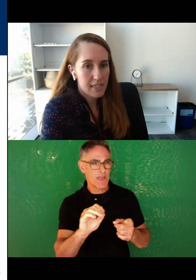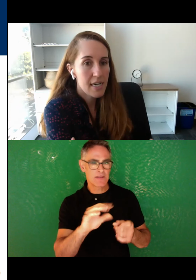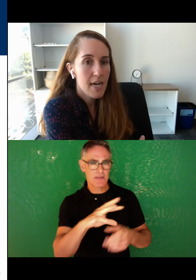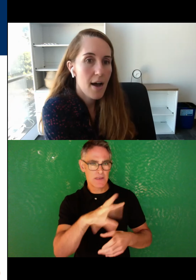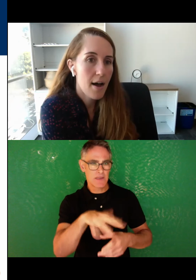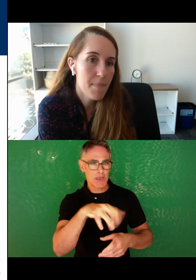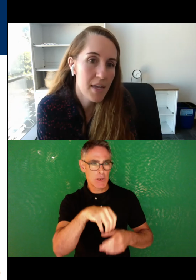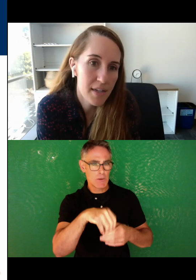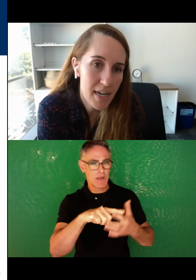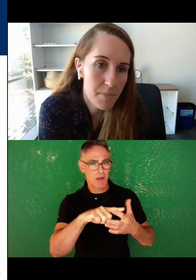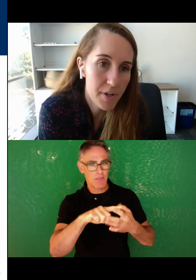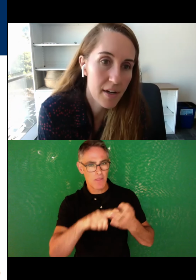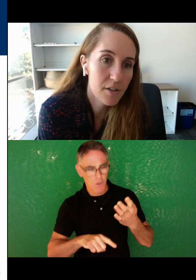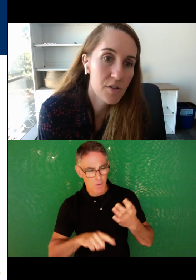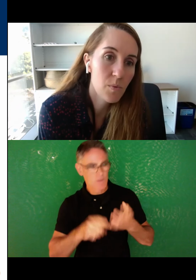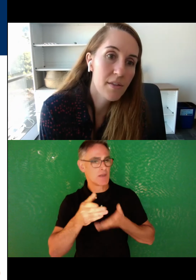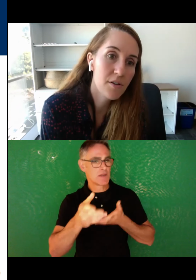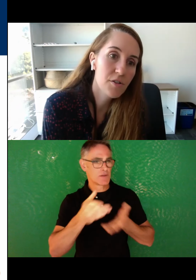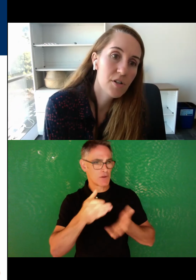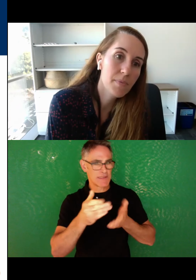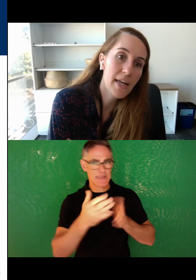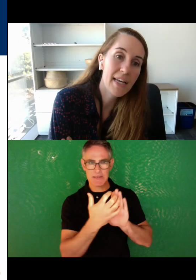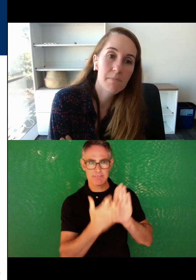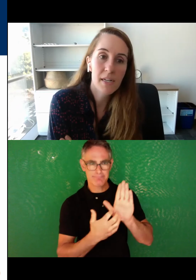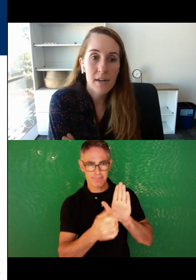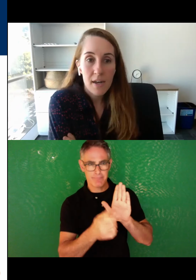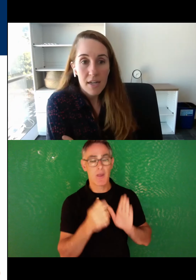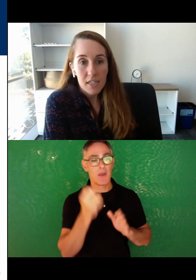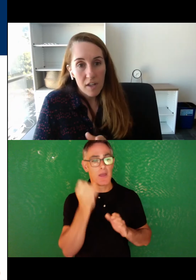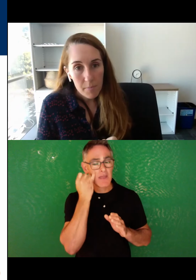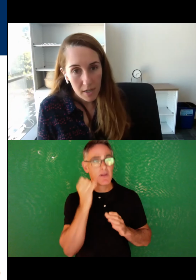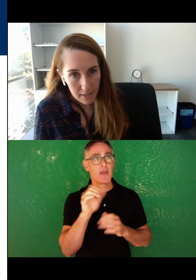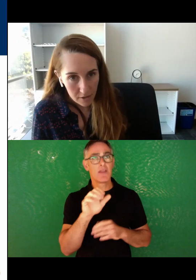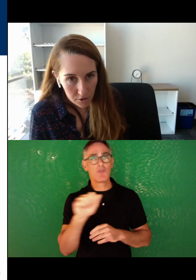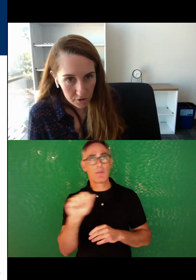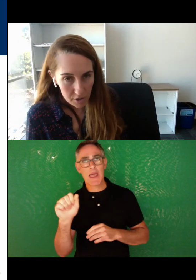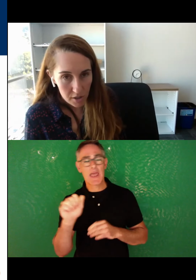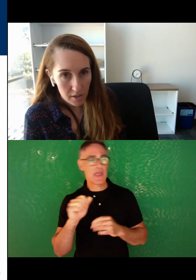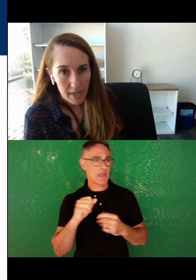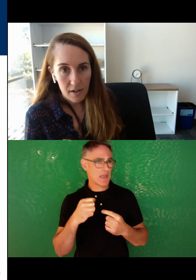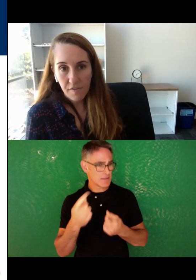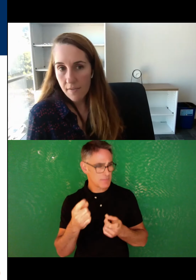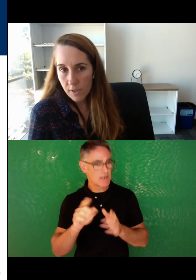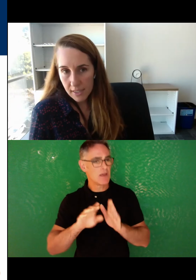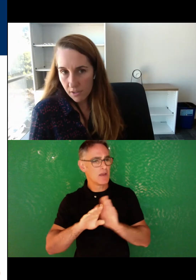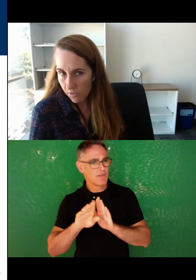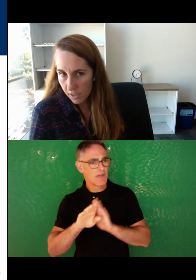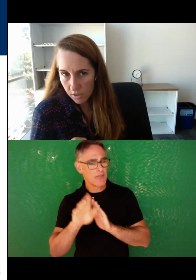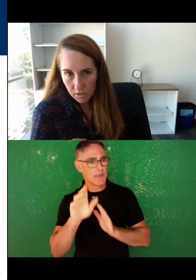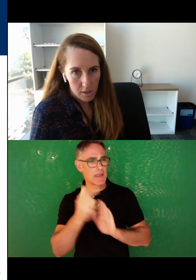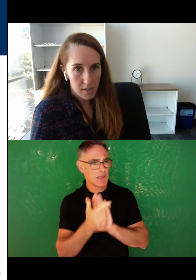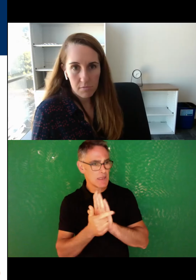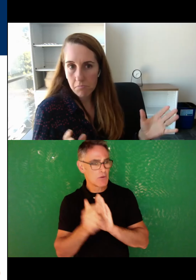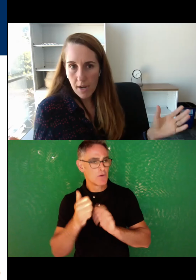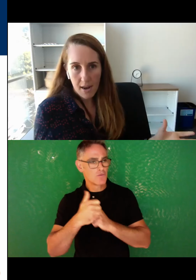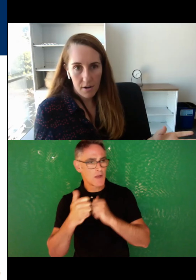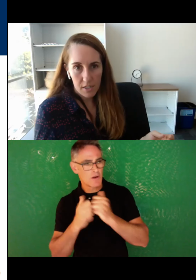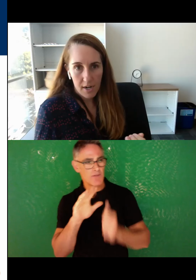are listed in the table here. So whether the AAA has been developing a legal structure like a 501c3